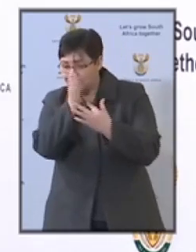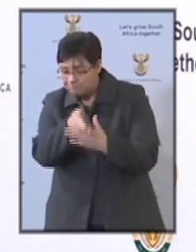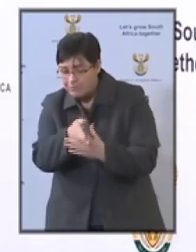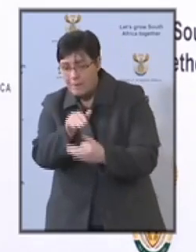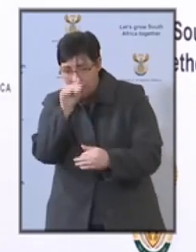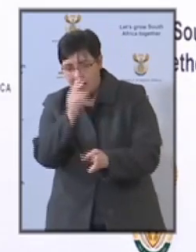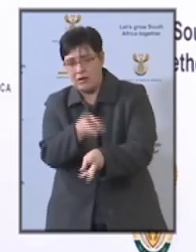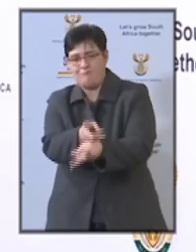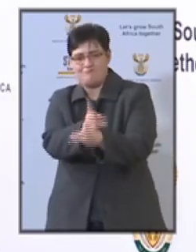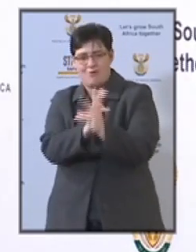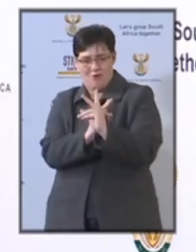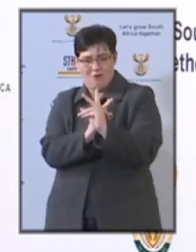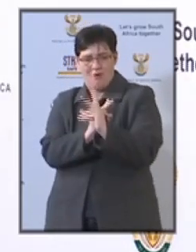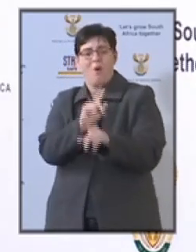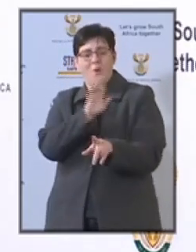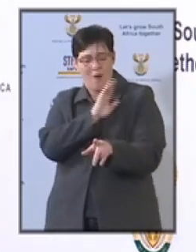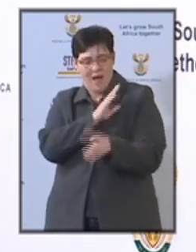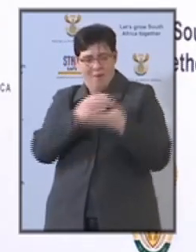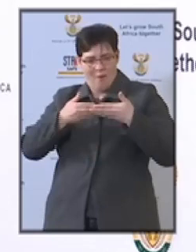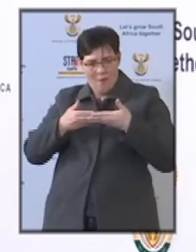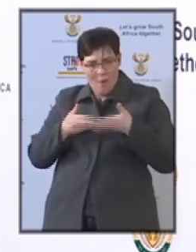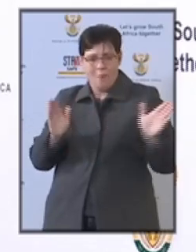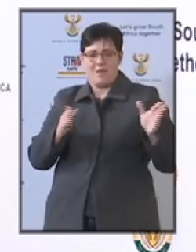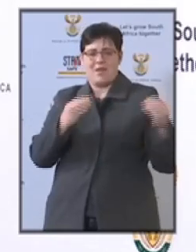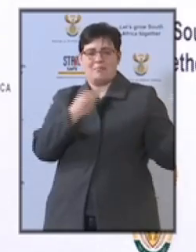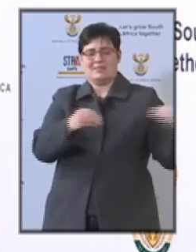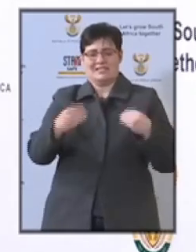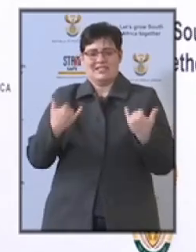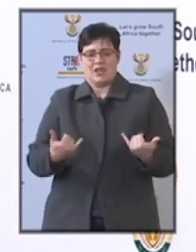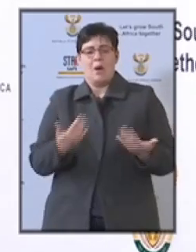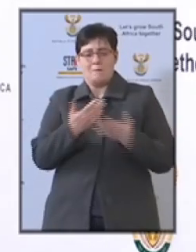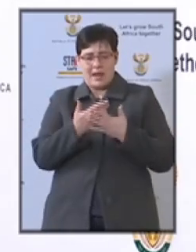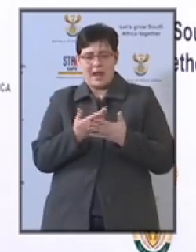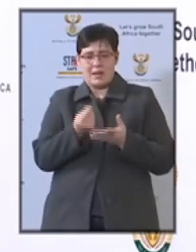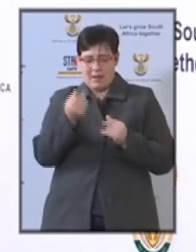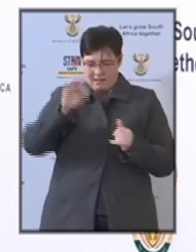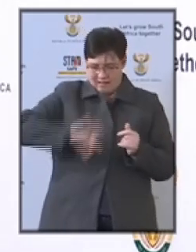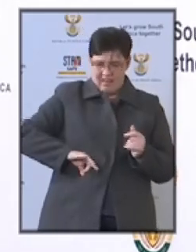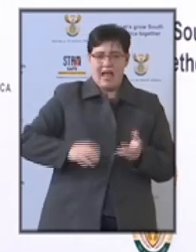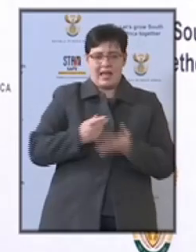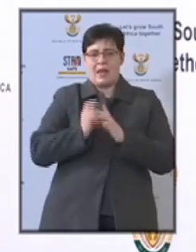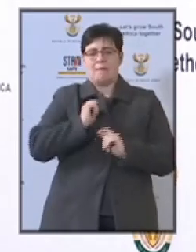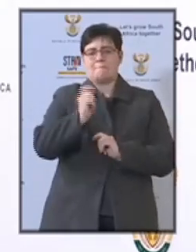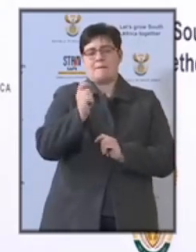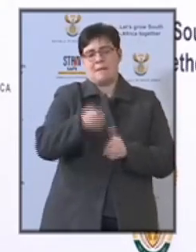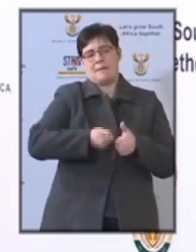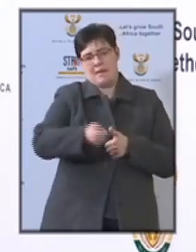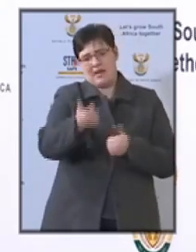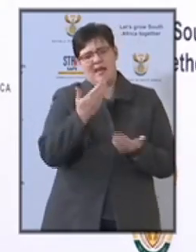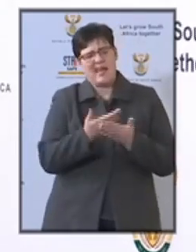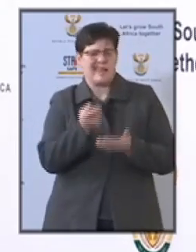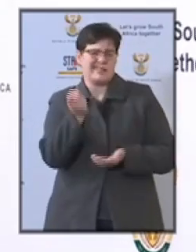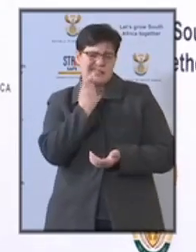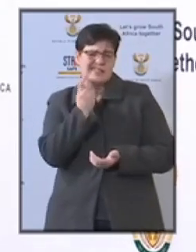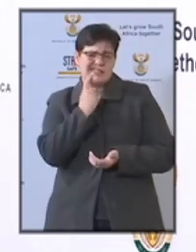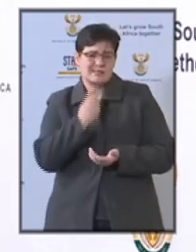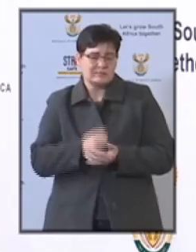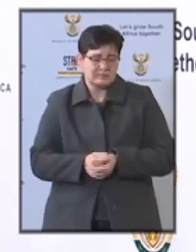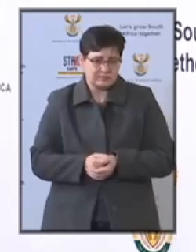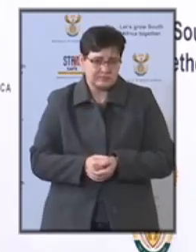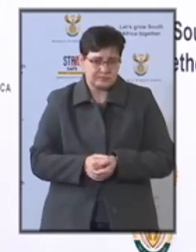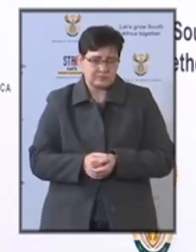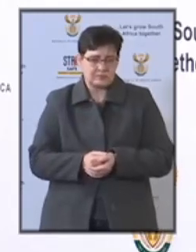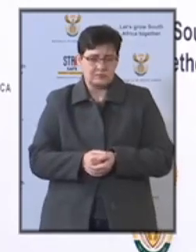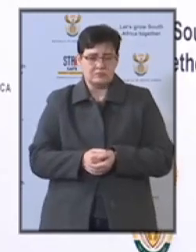know that we have already opened for business, it actually makes sense that one can then get into that facility